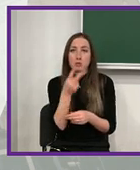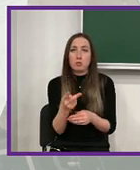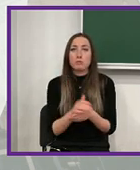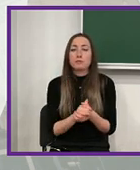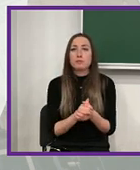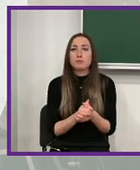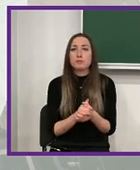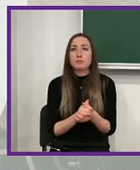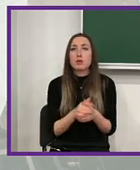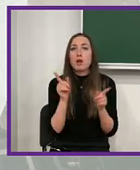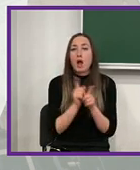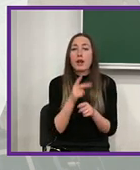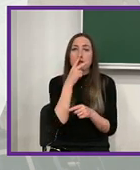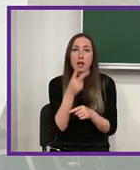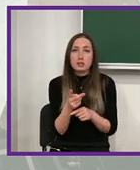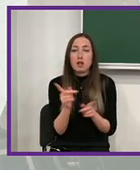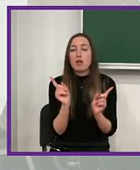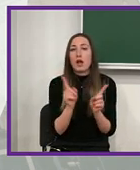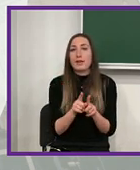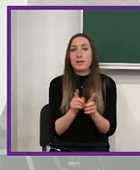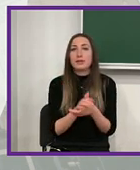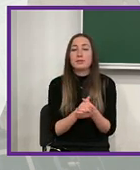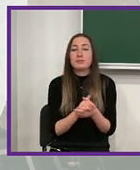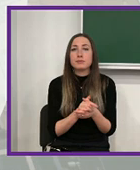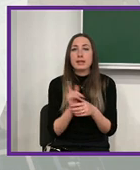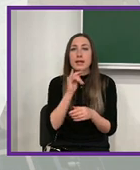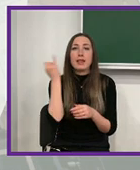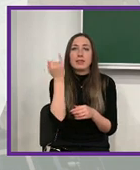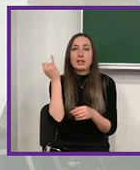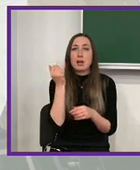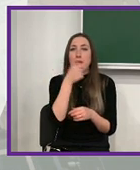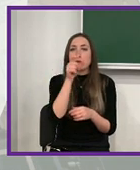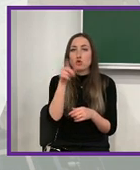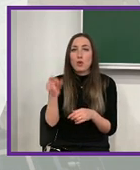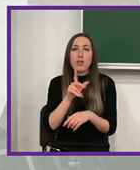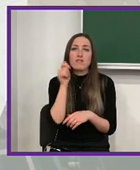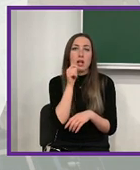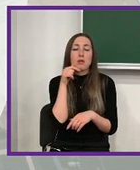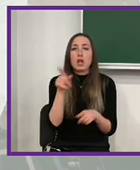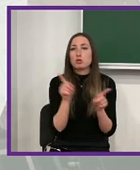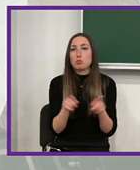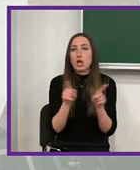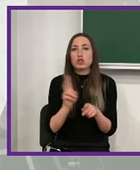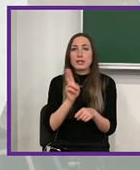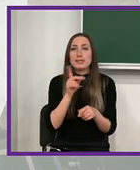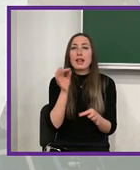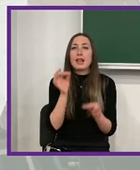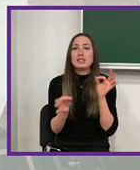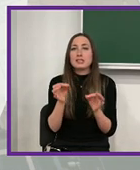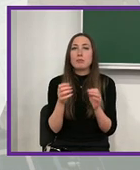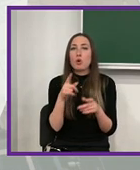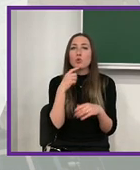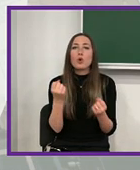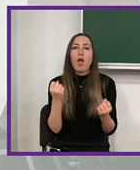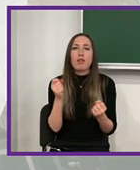stakeholders don't necessarily fully overlap with the right holders, but it's quite a significant group. So when we are talking